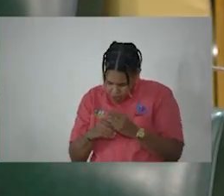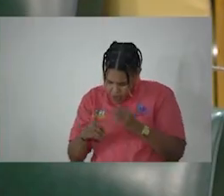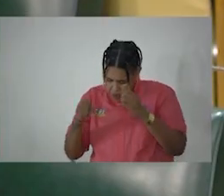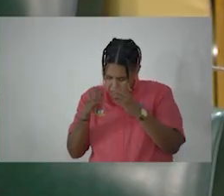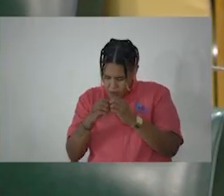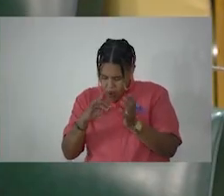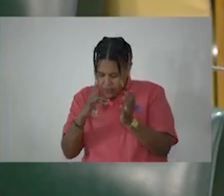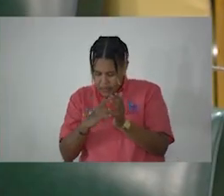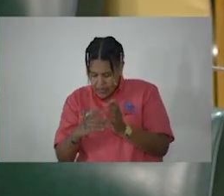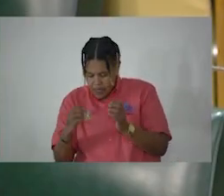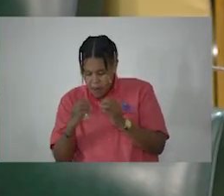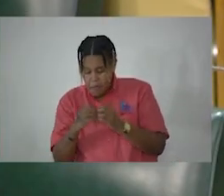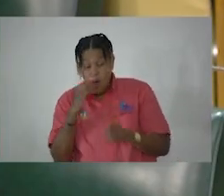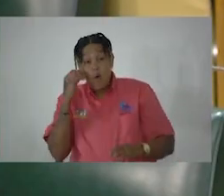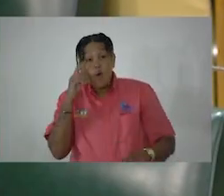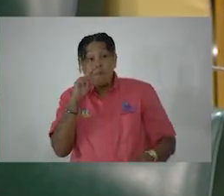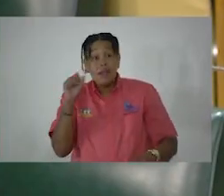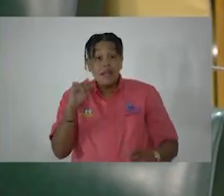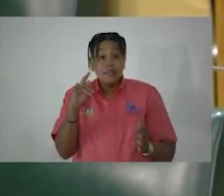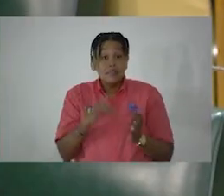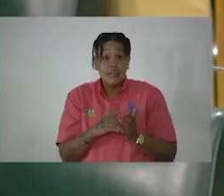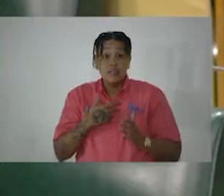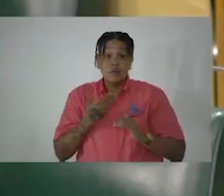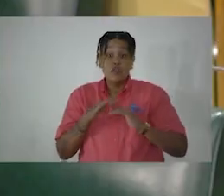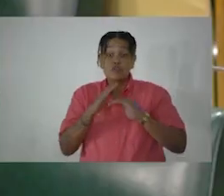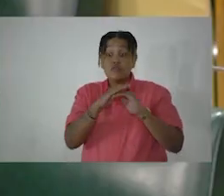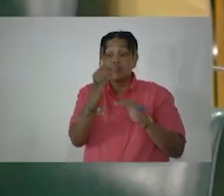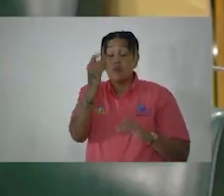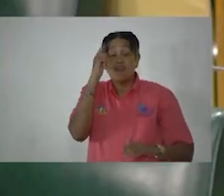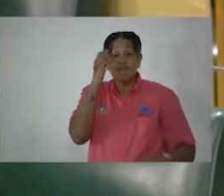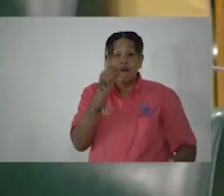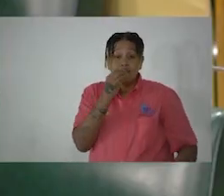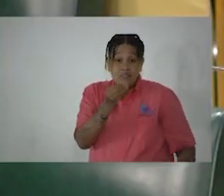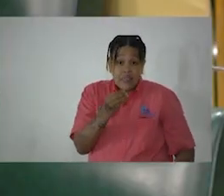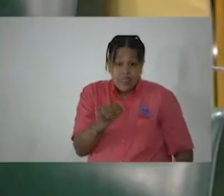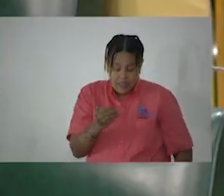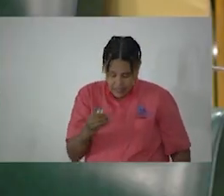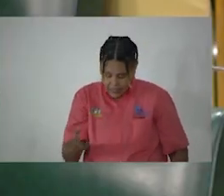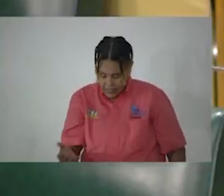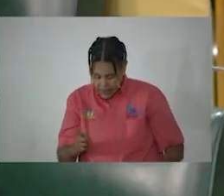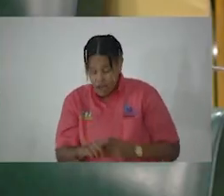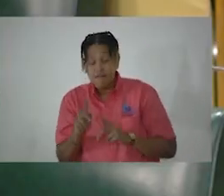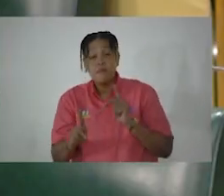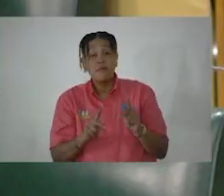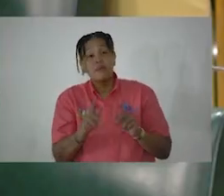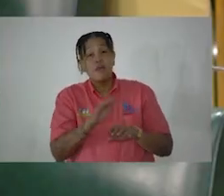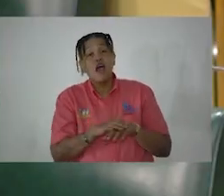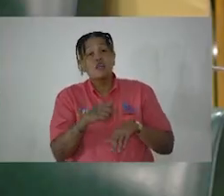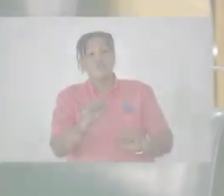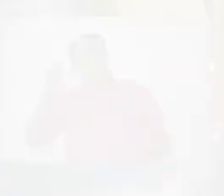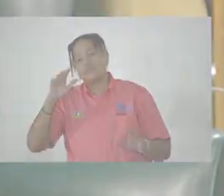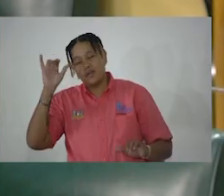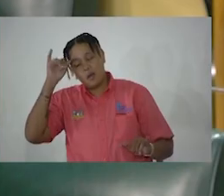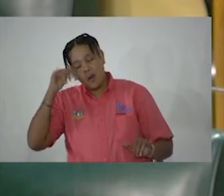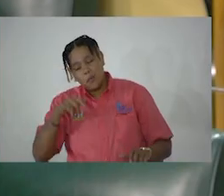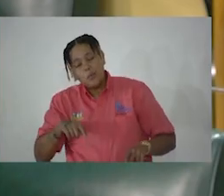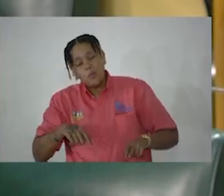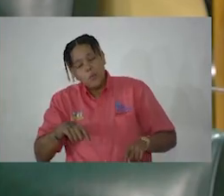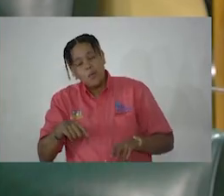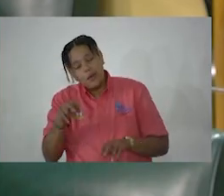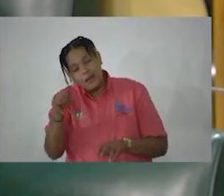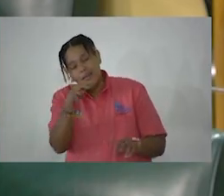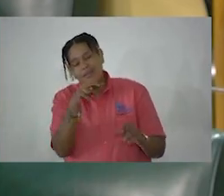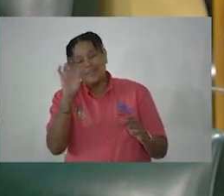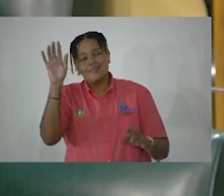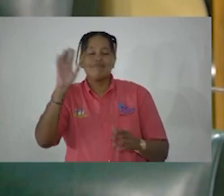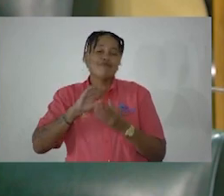We're increasing the amount of allocation for feeding of people on the streets, Madam Speaker. We'll be working